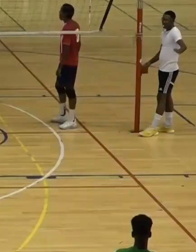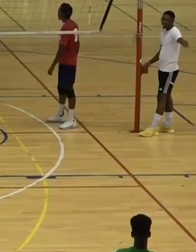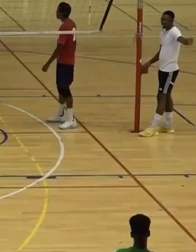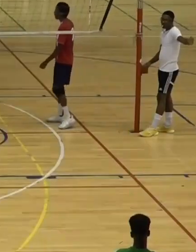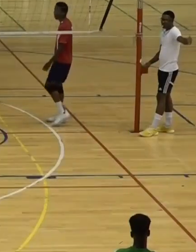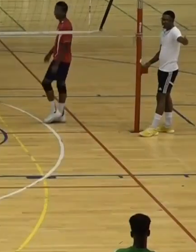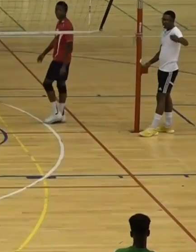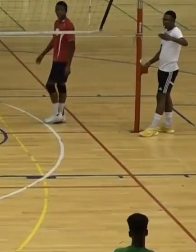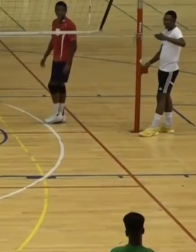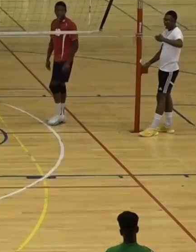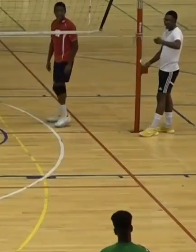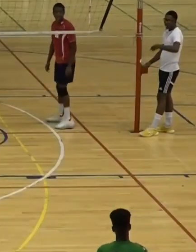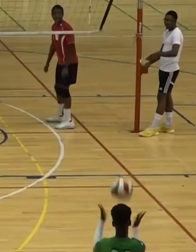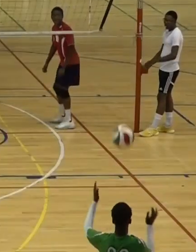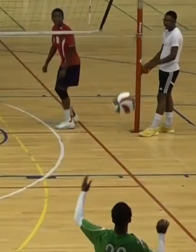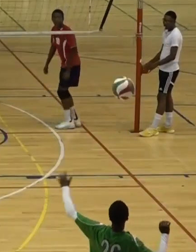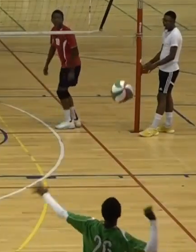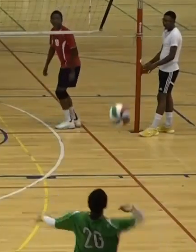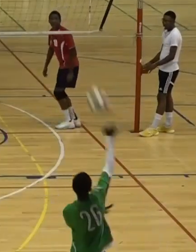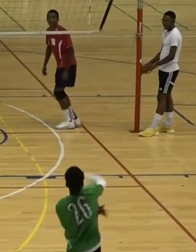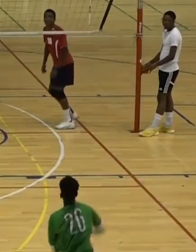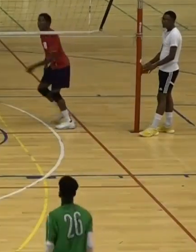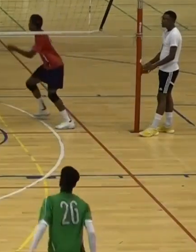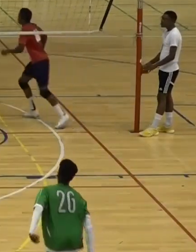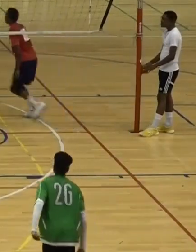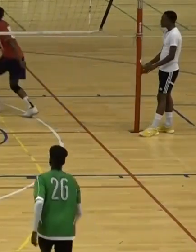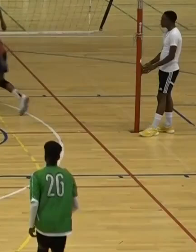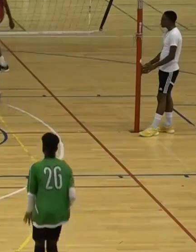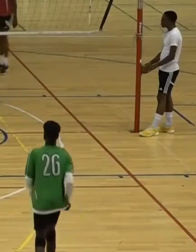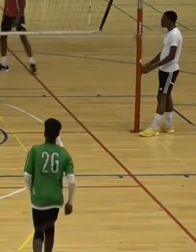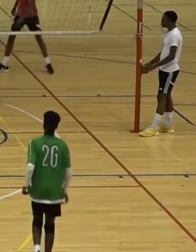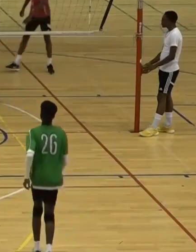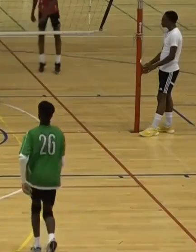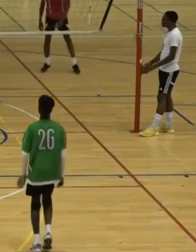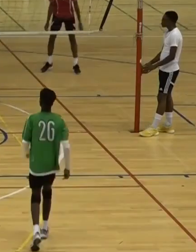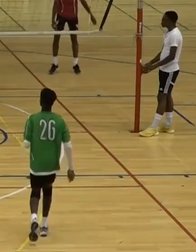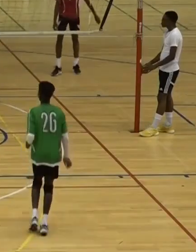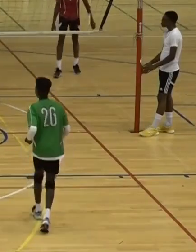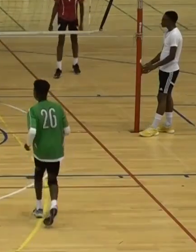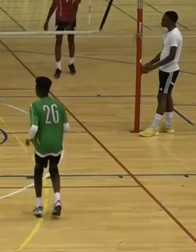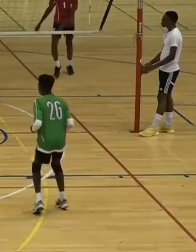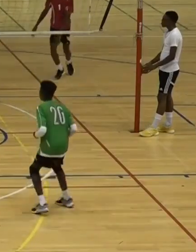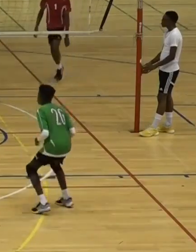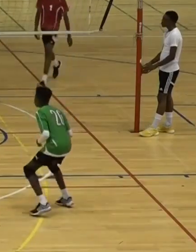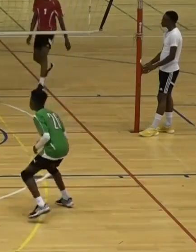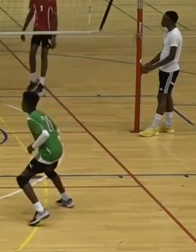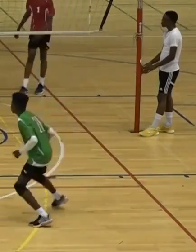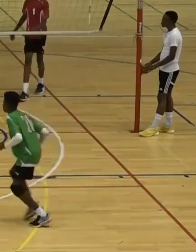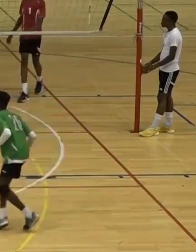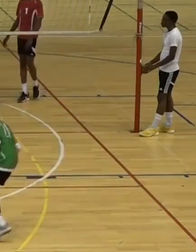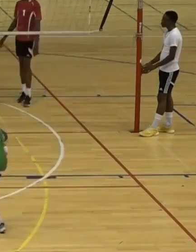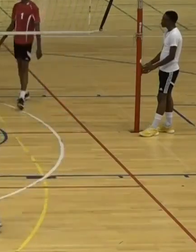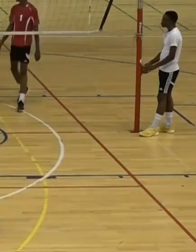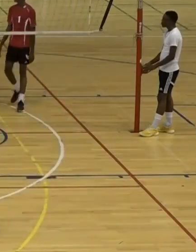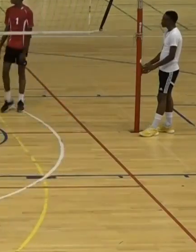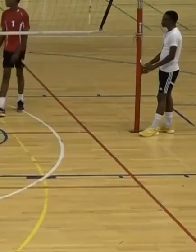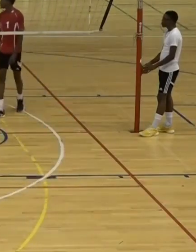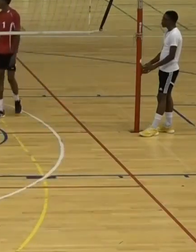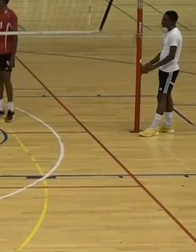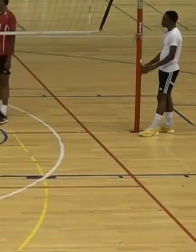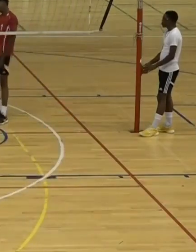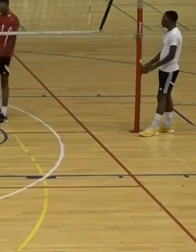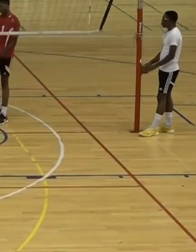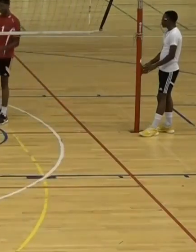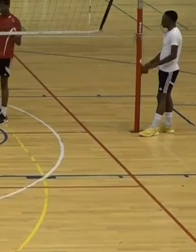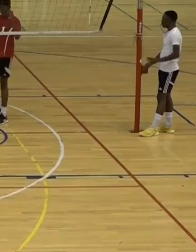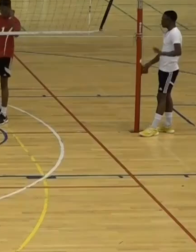after leveling the contest at 1 apiece, SMS showed resolve with dogged defense and some mistakes from QC. Kimani